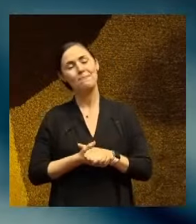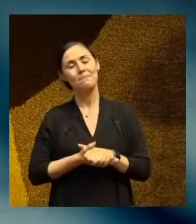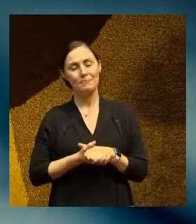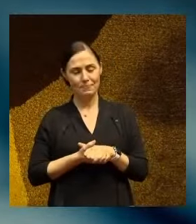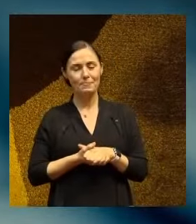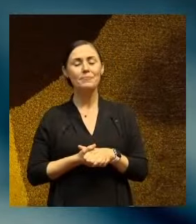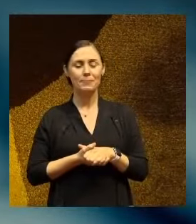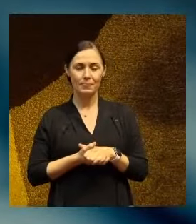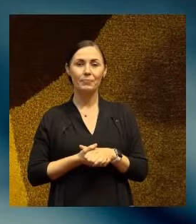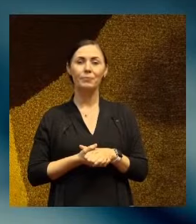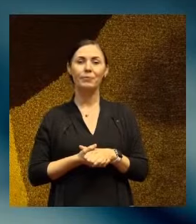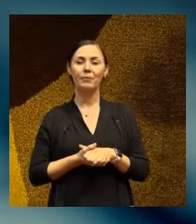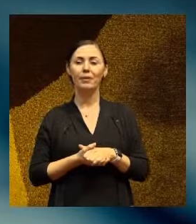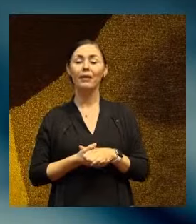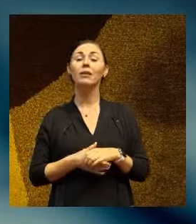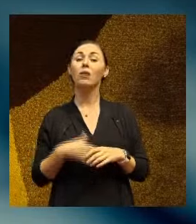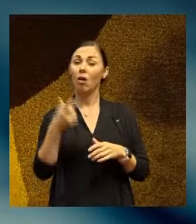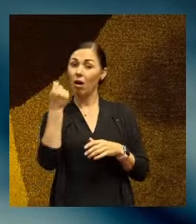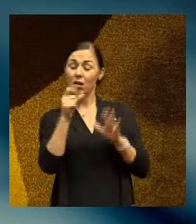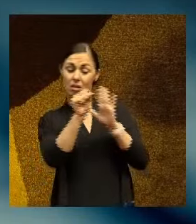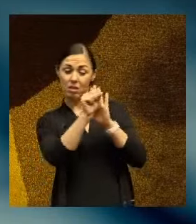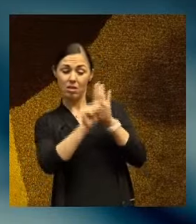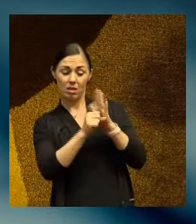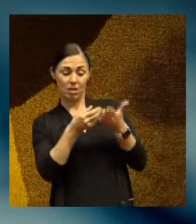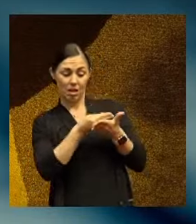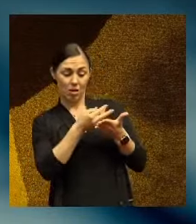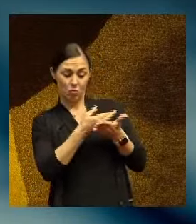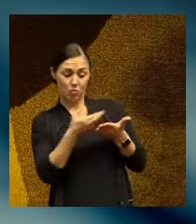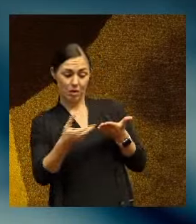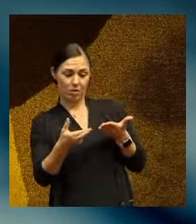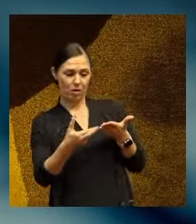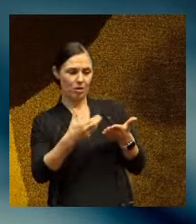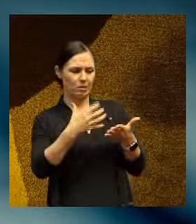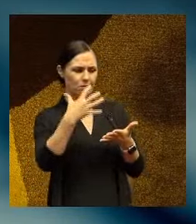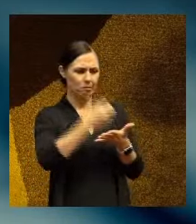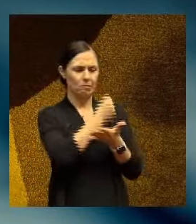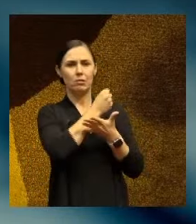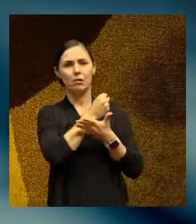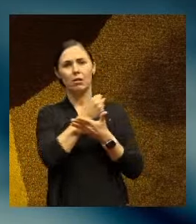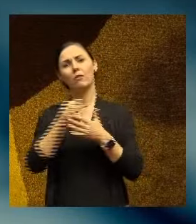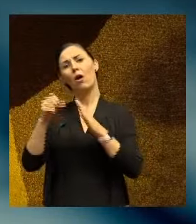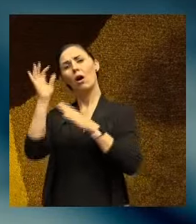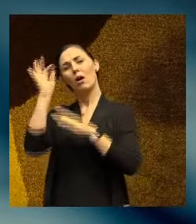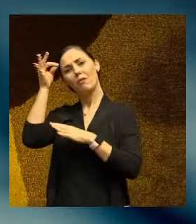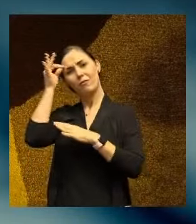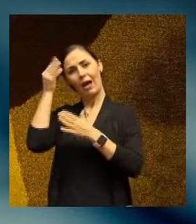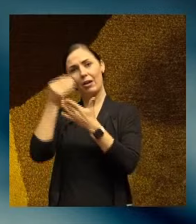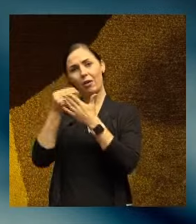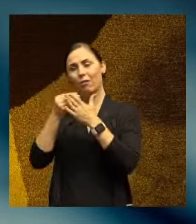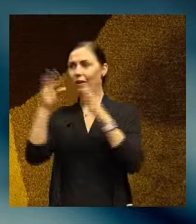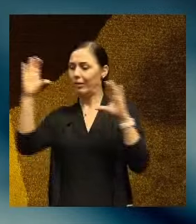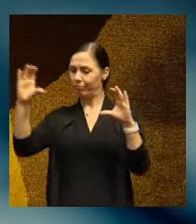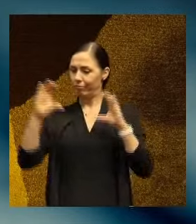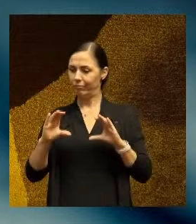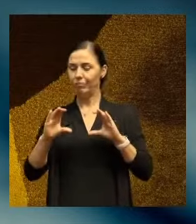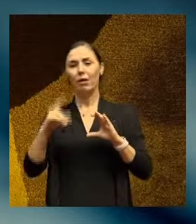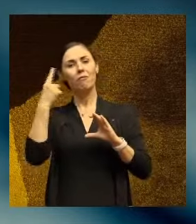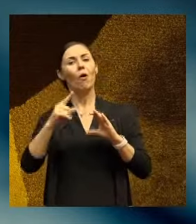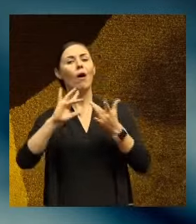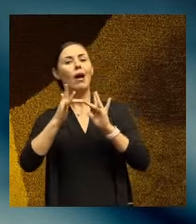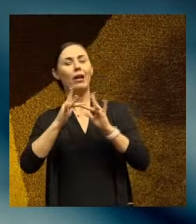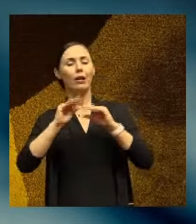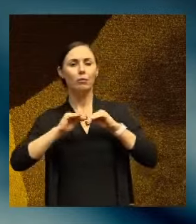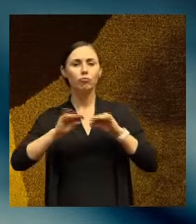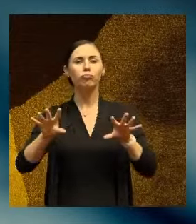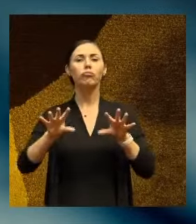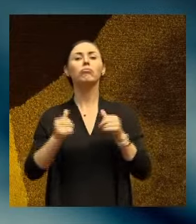leveraging state resources to maximize federal funding for broadband and proposing the largest investment